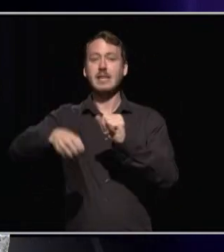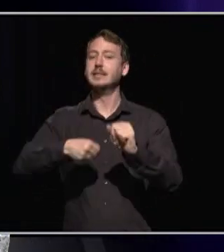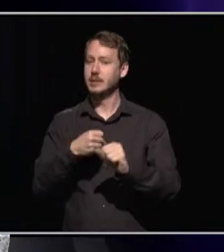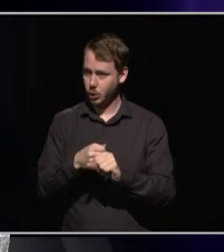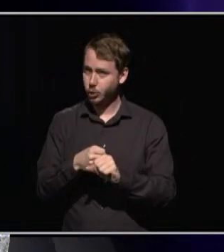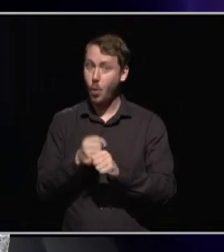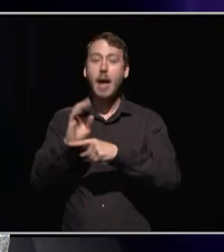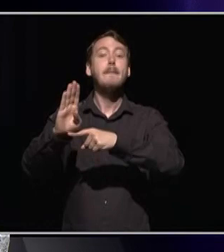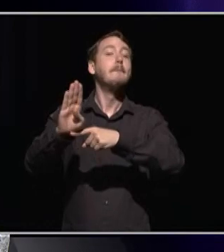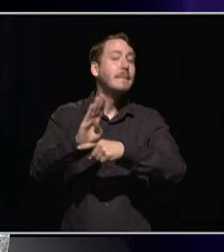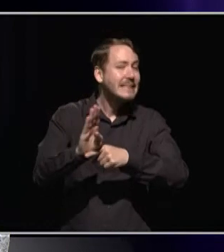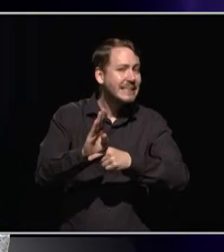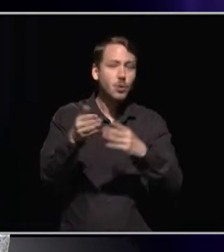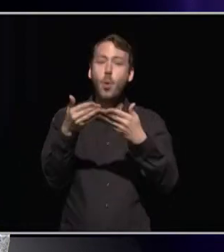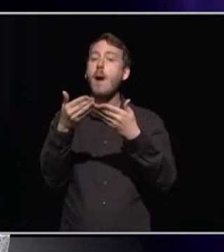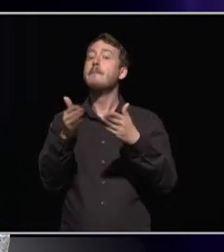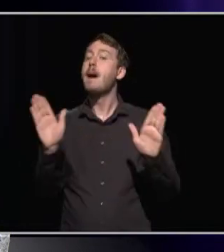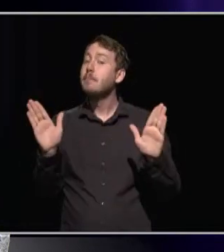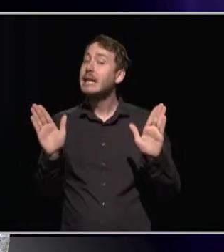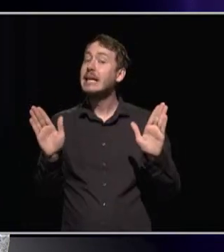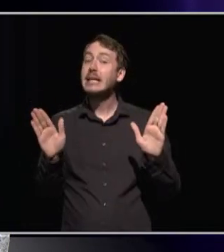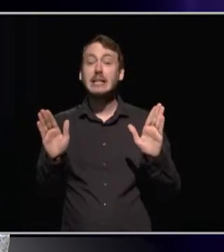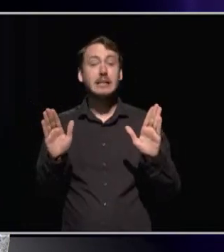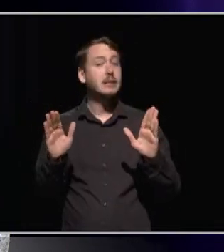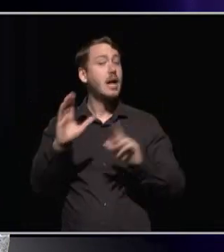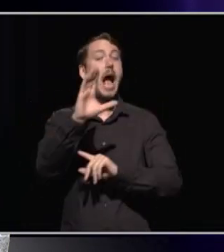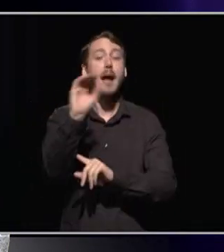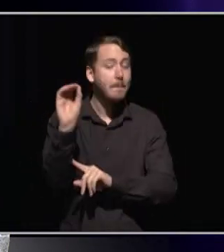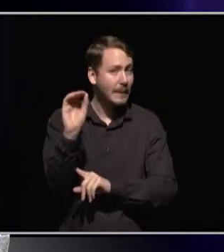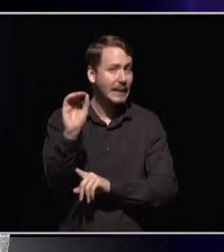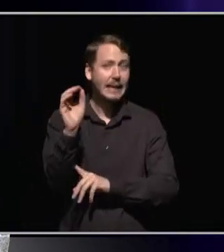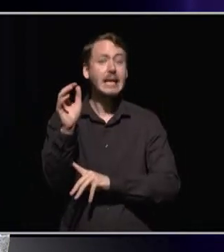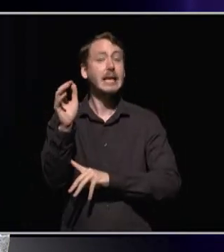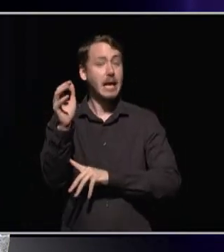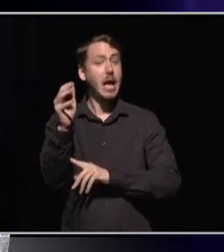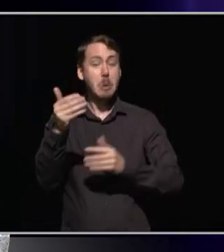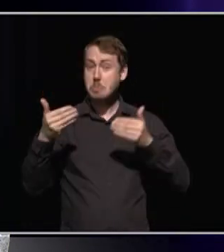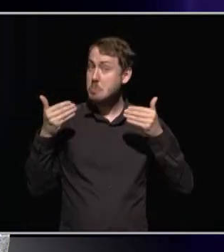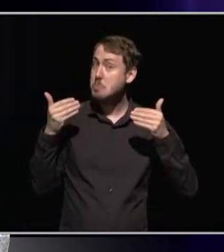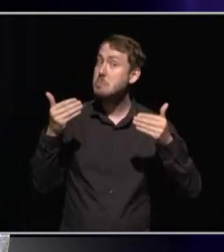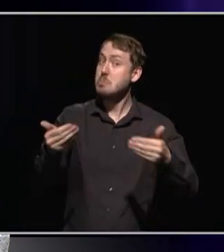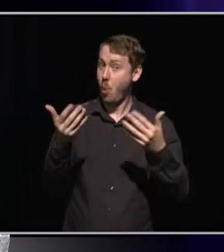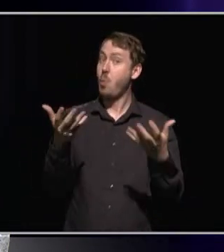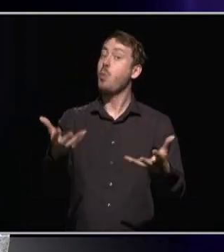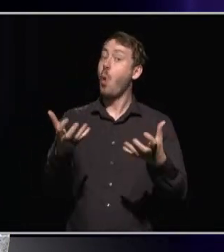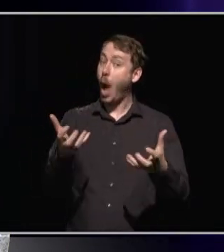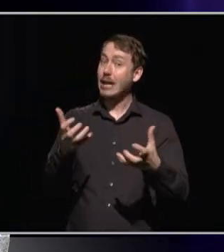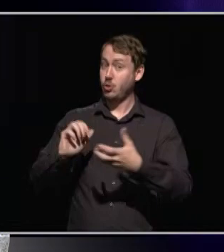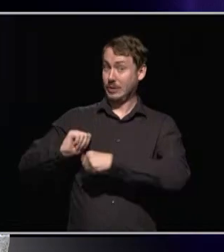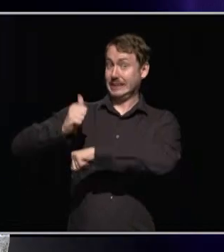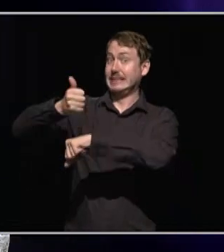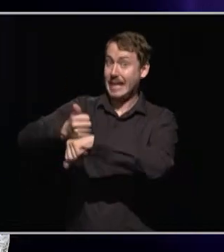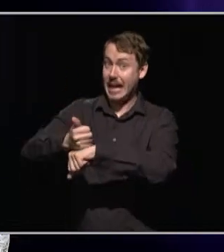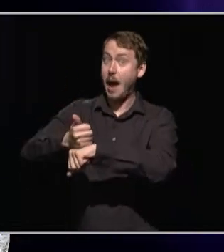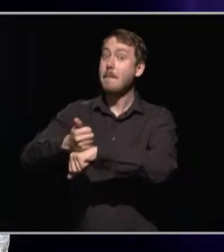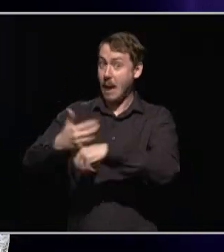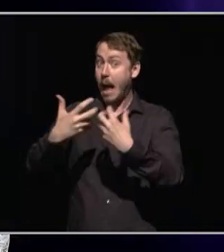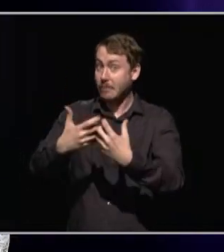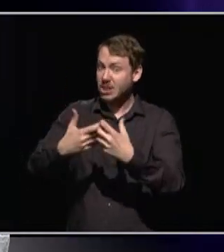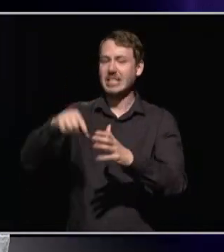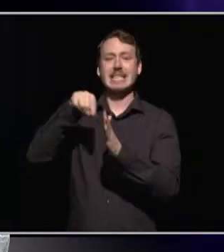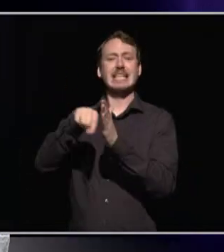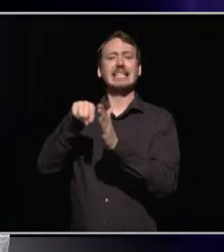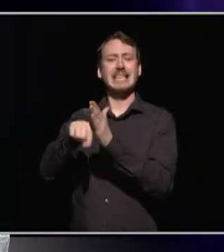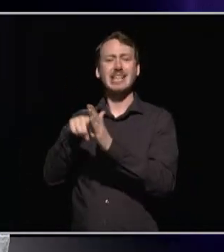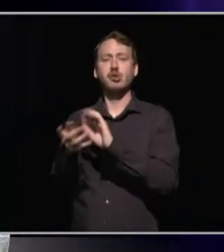any business or public entity that takes that step, that it certainly helps a great deal, whether it's for the COVID